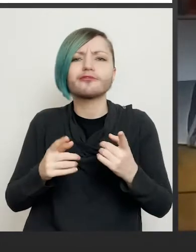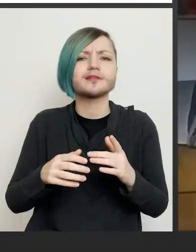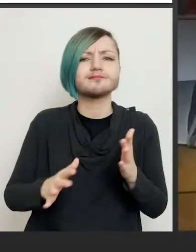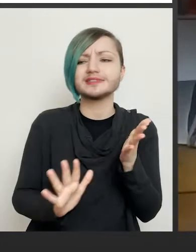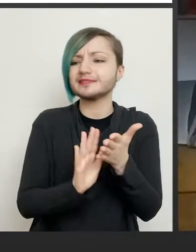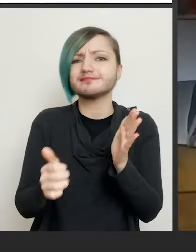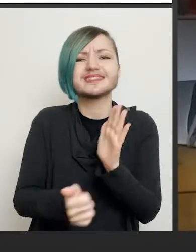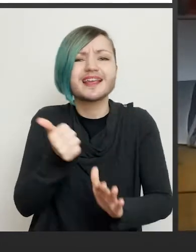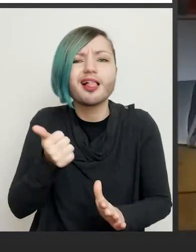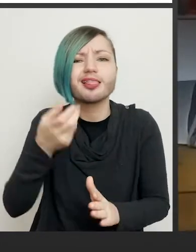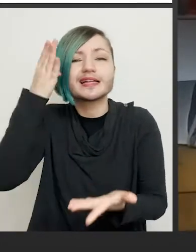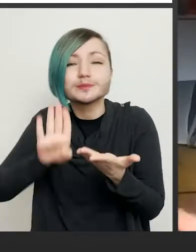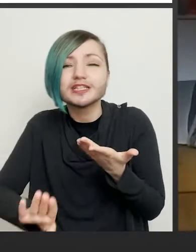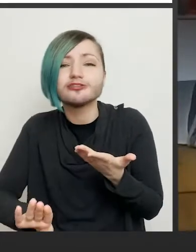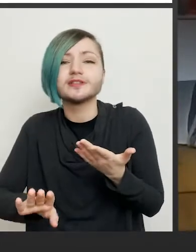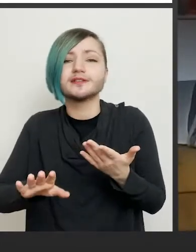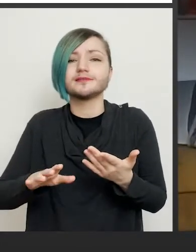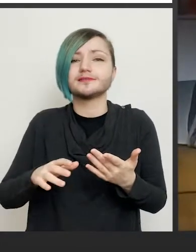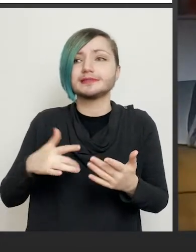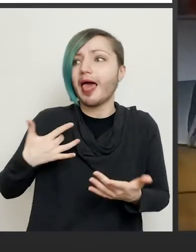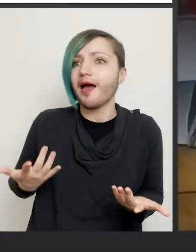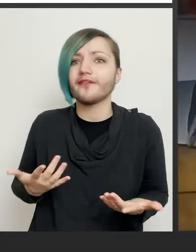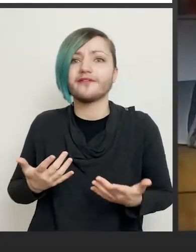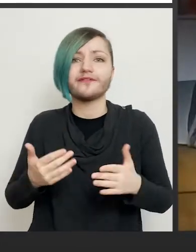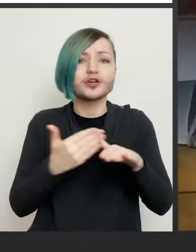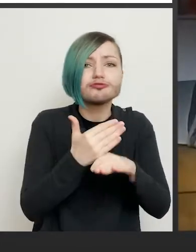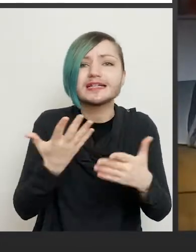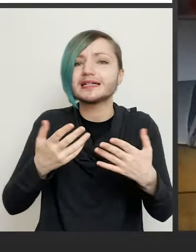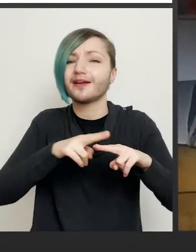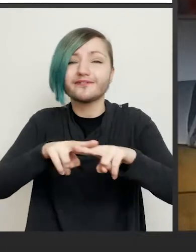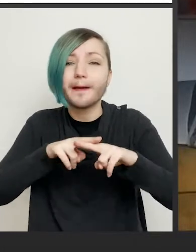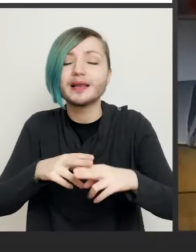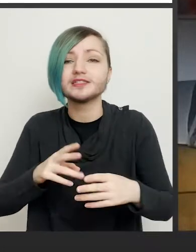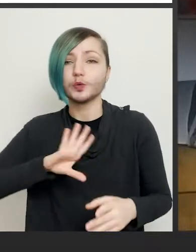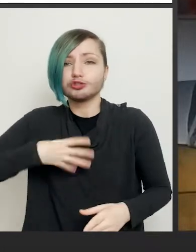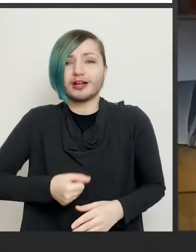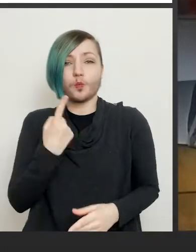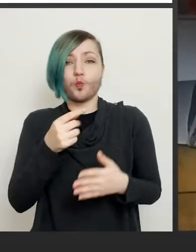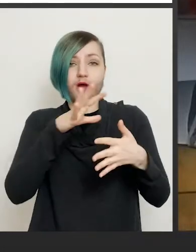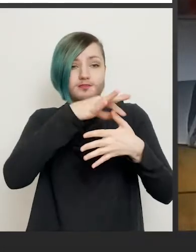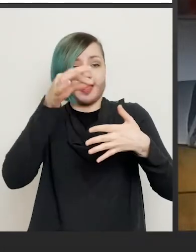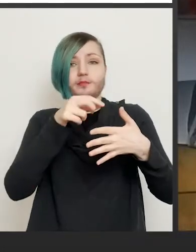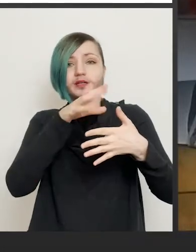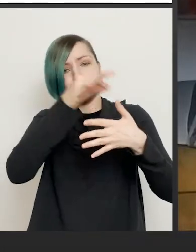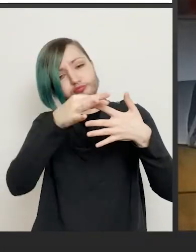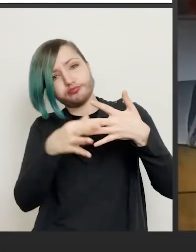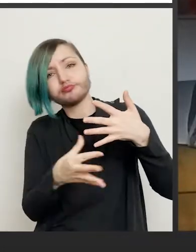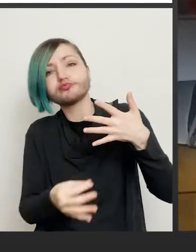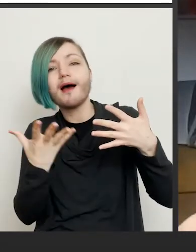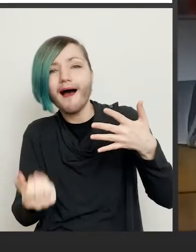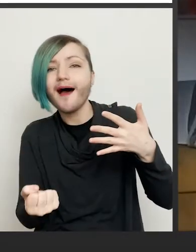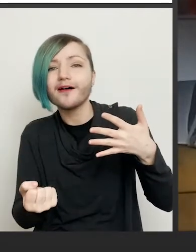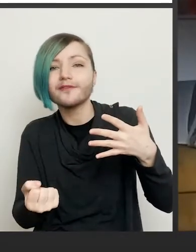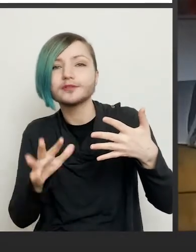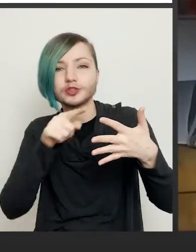and careers and families, and you know, whatever it is, you know, being trans is just one part of who we are. And I think we need to remember all of